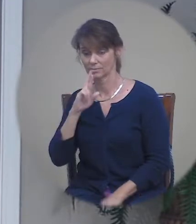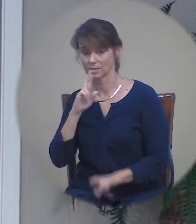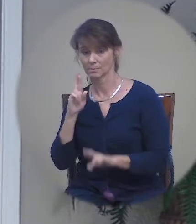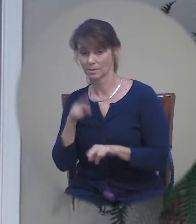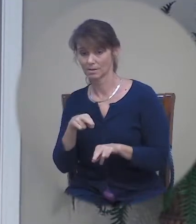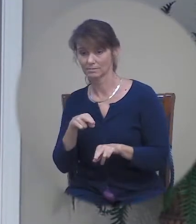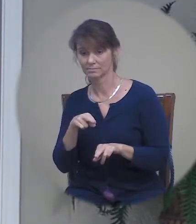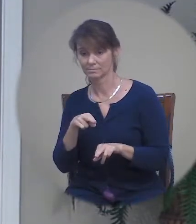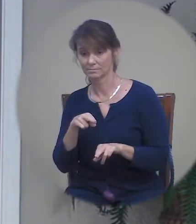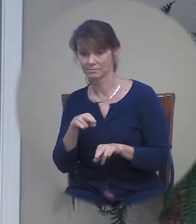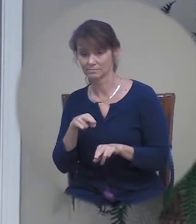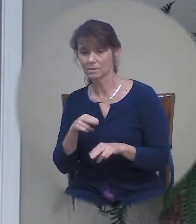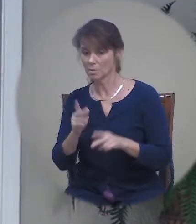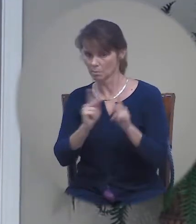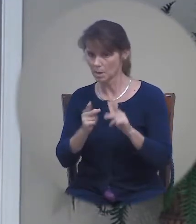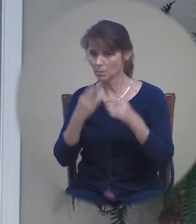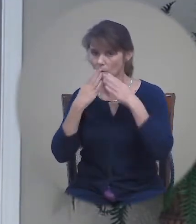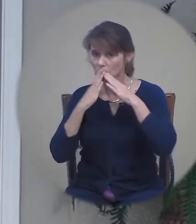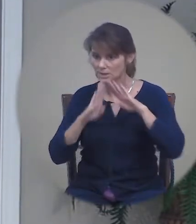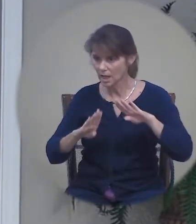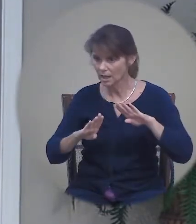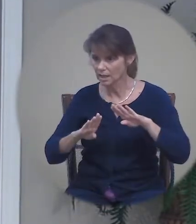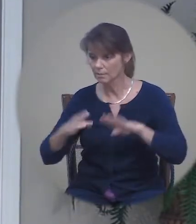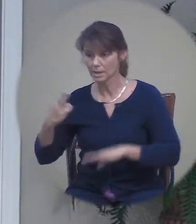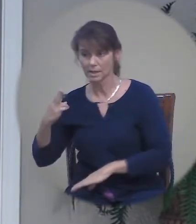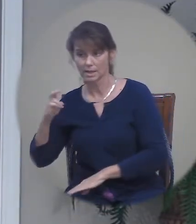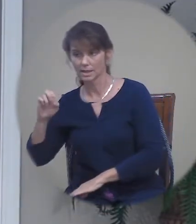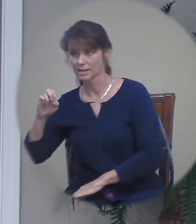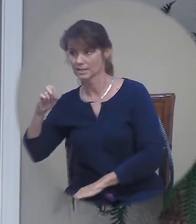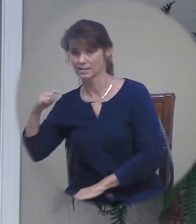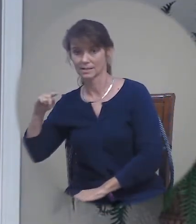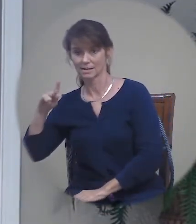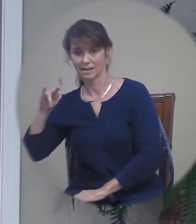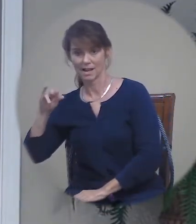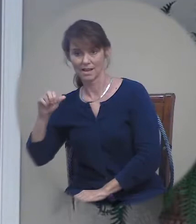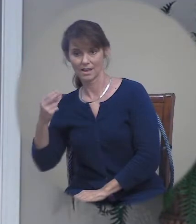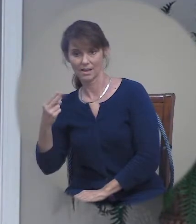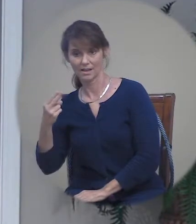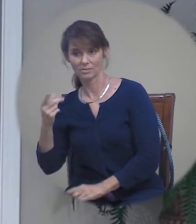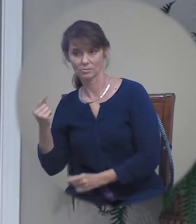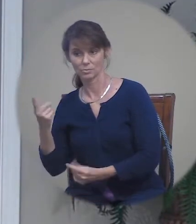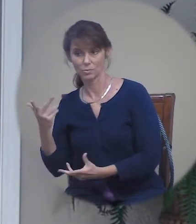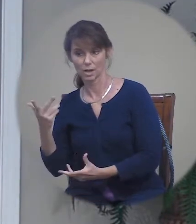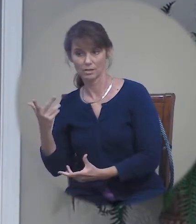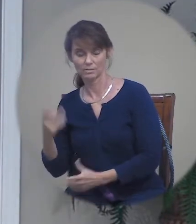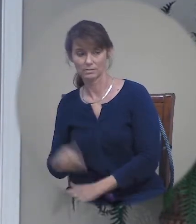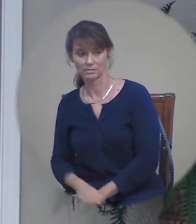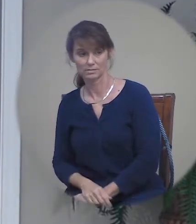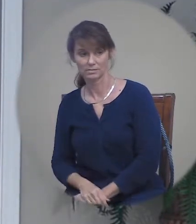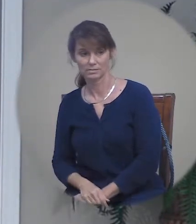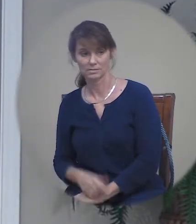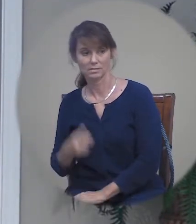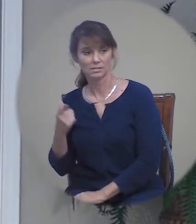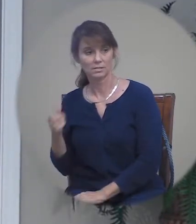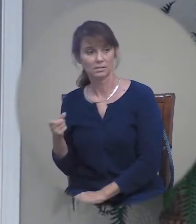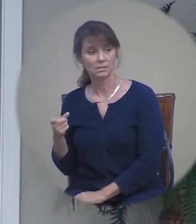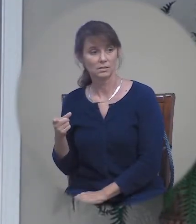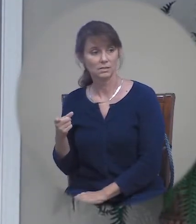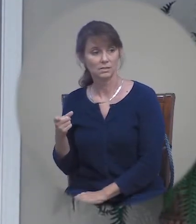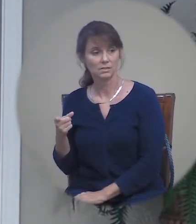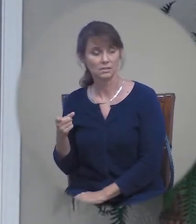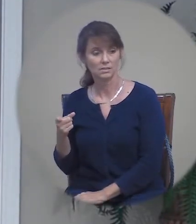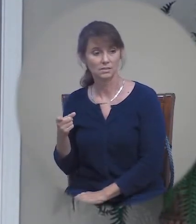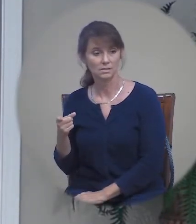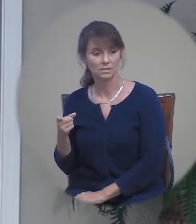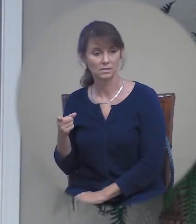So the people were silent, but what does Hezekiah do? That's two things. One, he consults Isaiah, the spokesman for God.